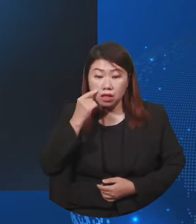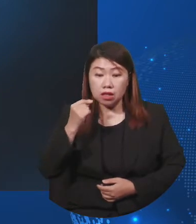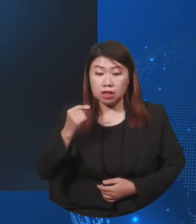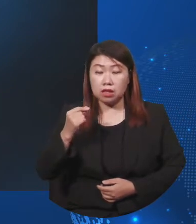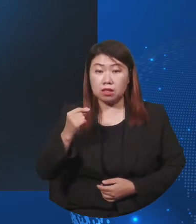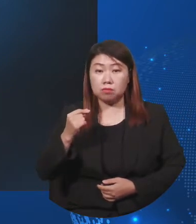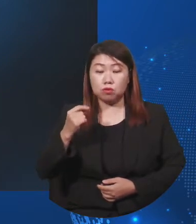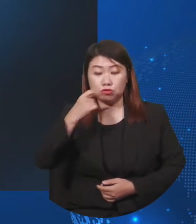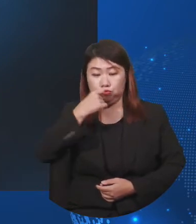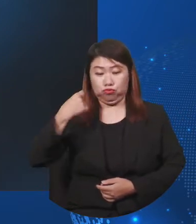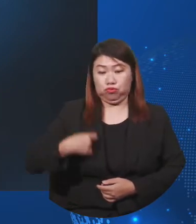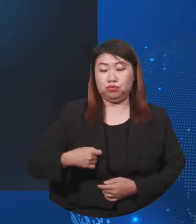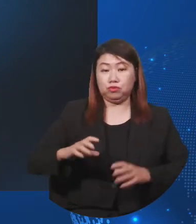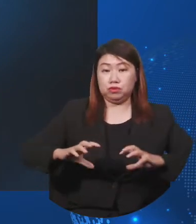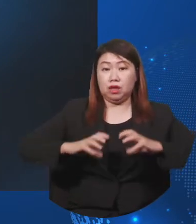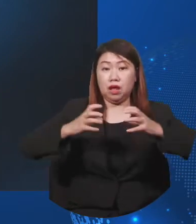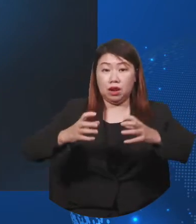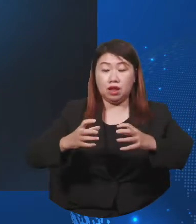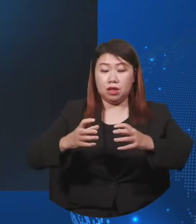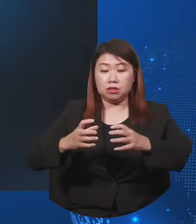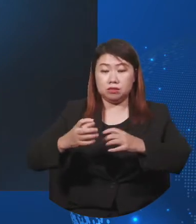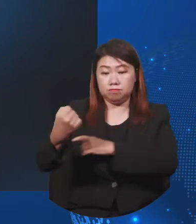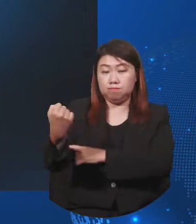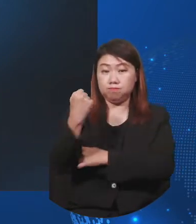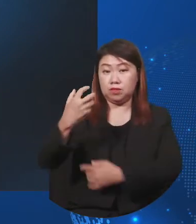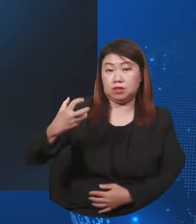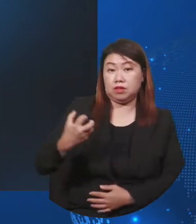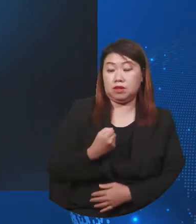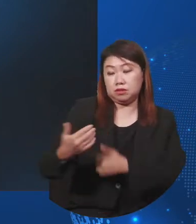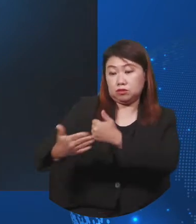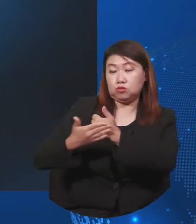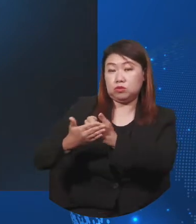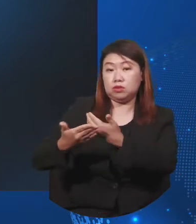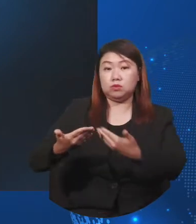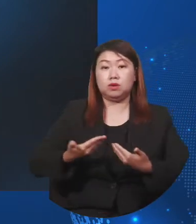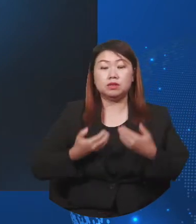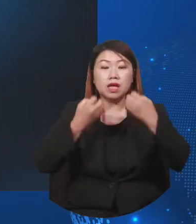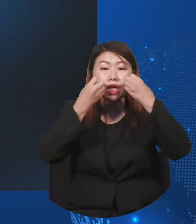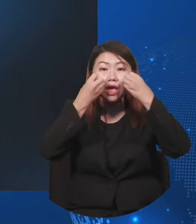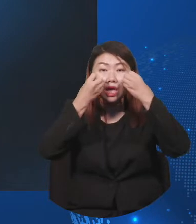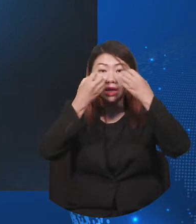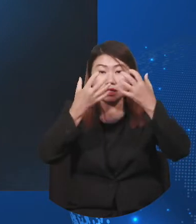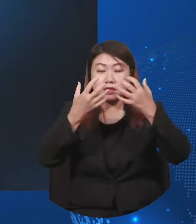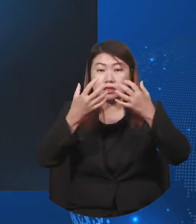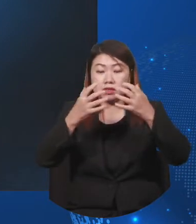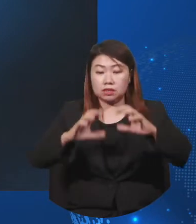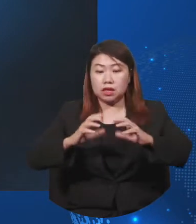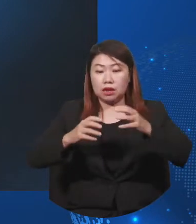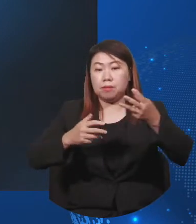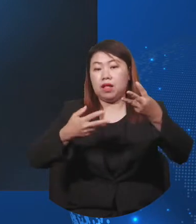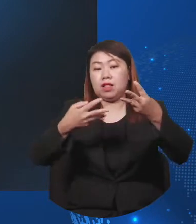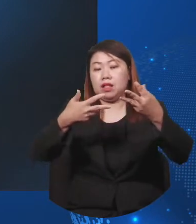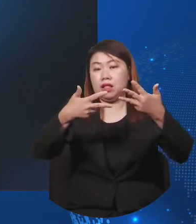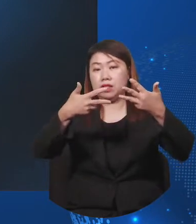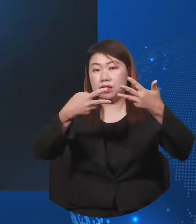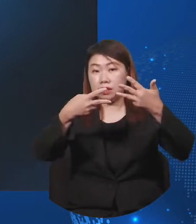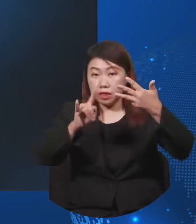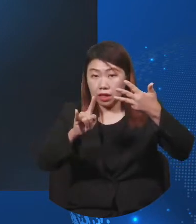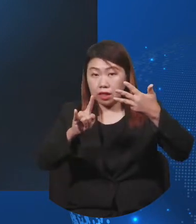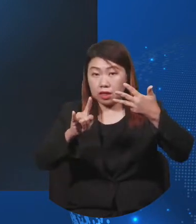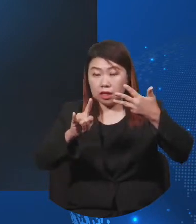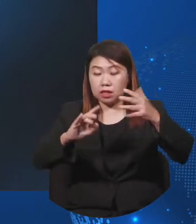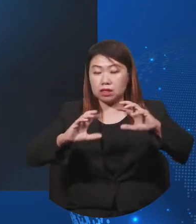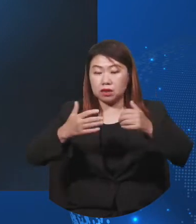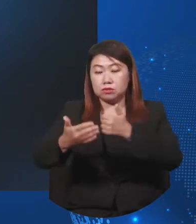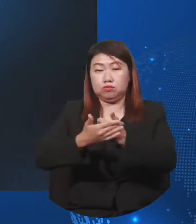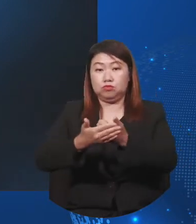partners, but emerging aid providers can play important roles in advancing triangular